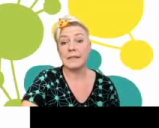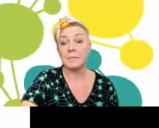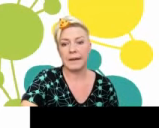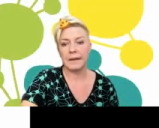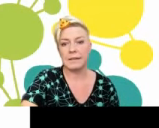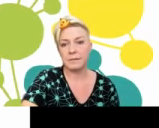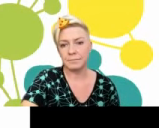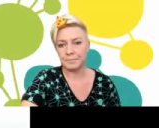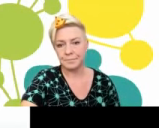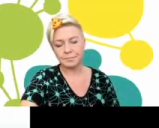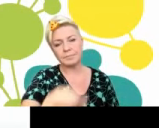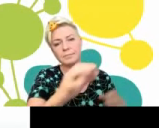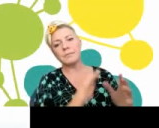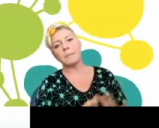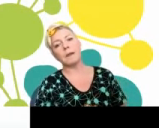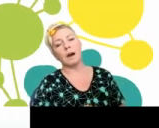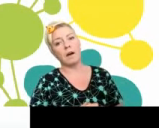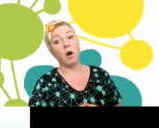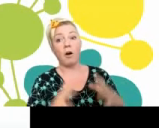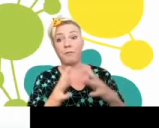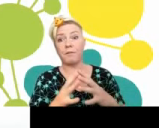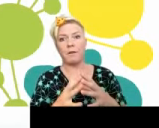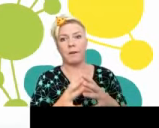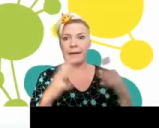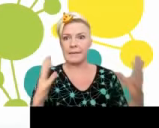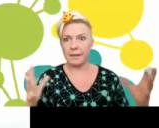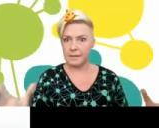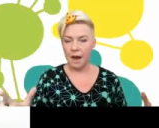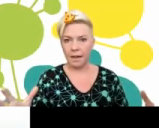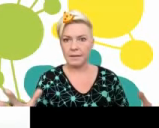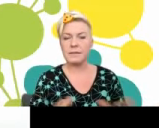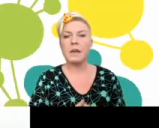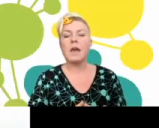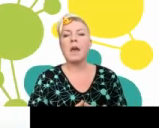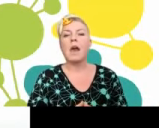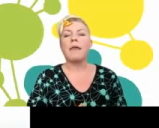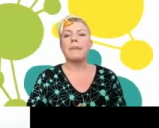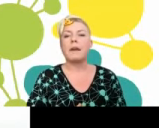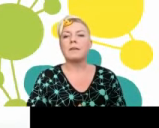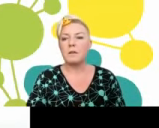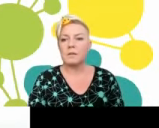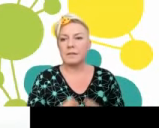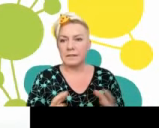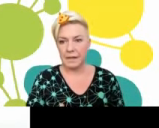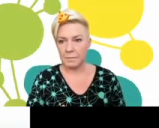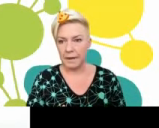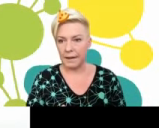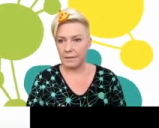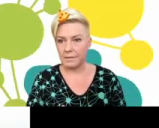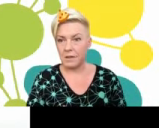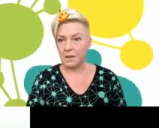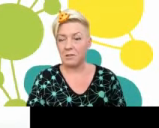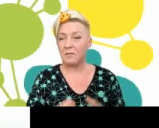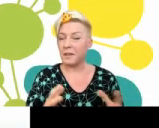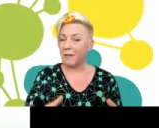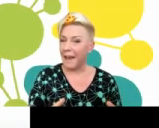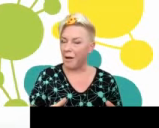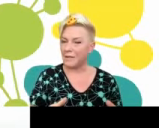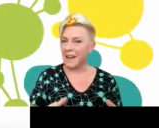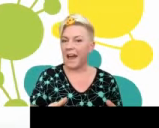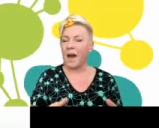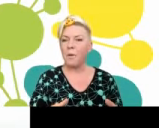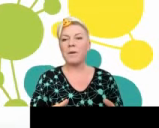a database of ASL signs, and then use this database to